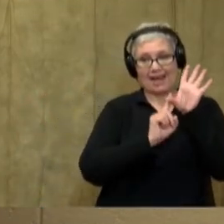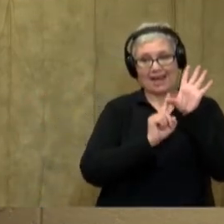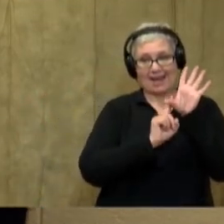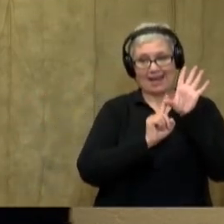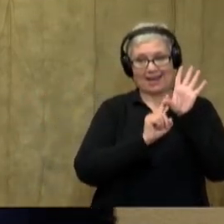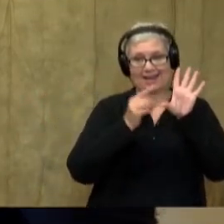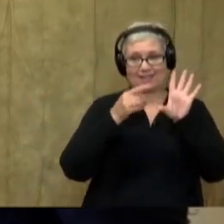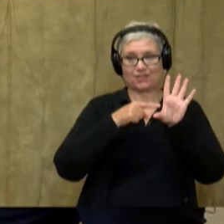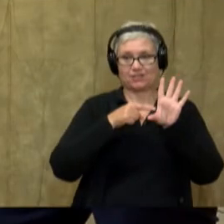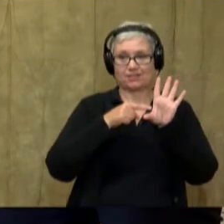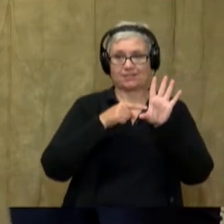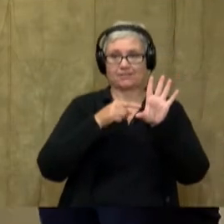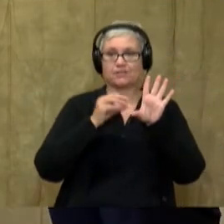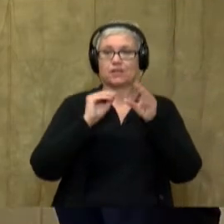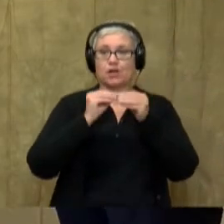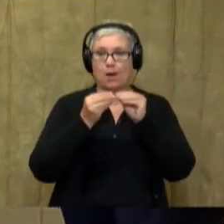up.